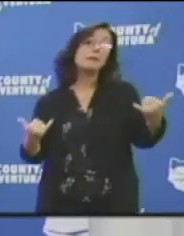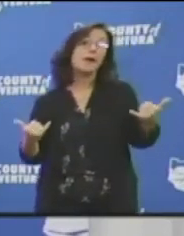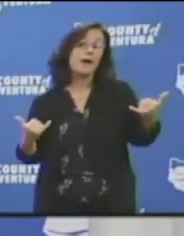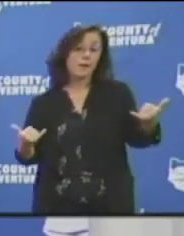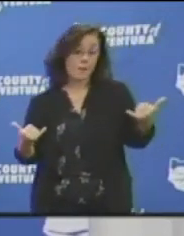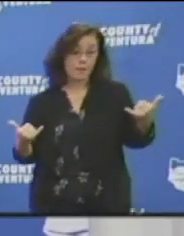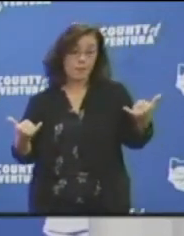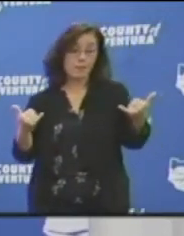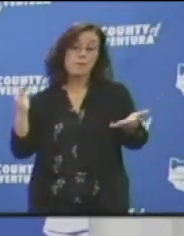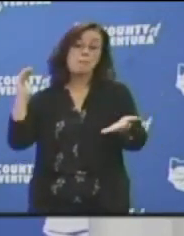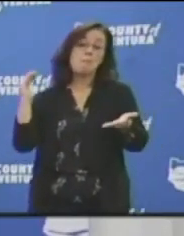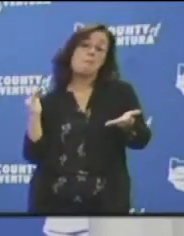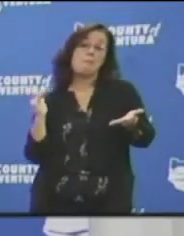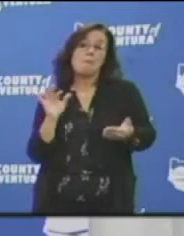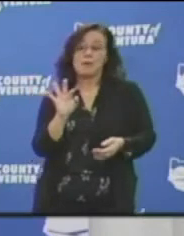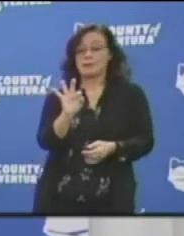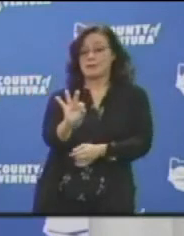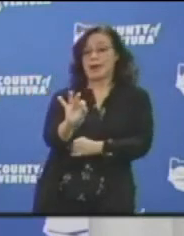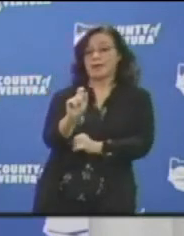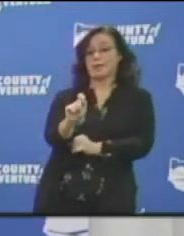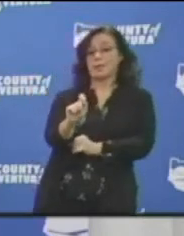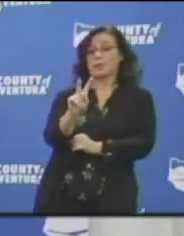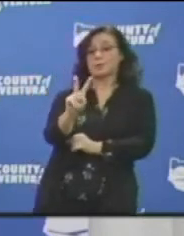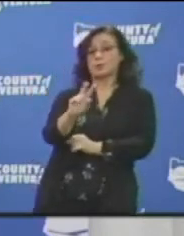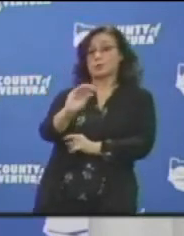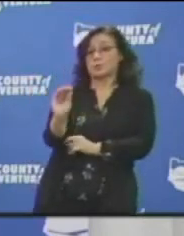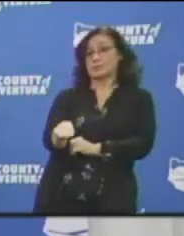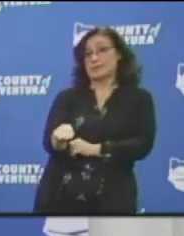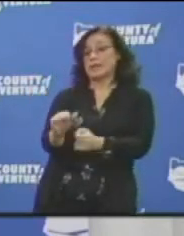only, it's 9.2%.